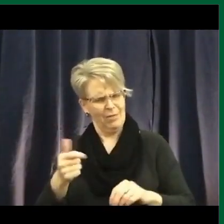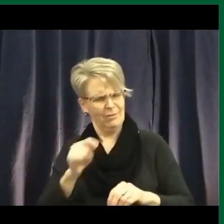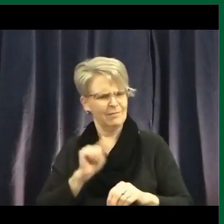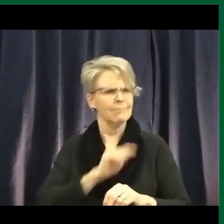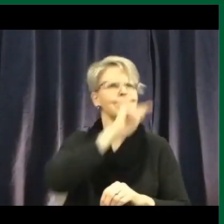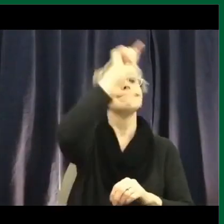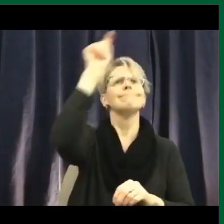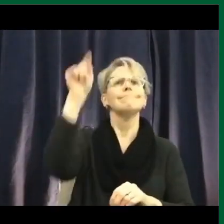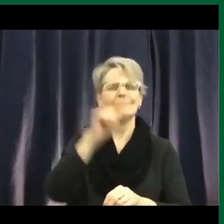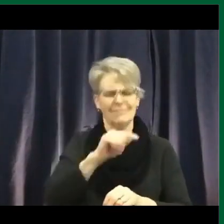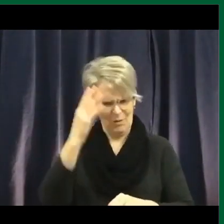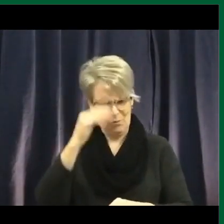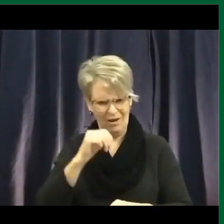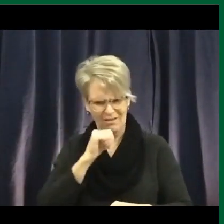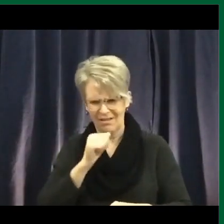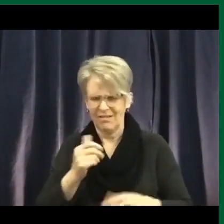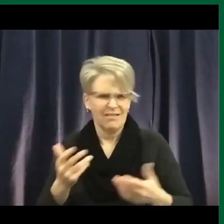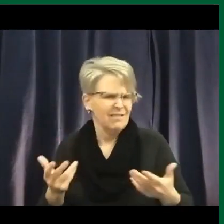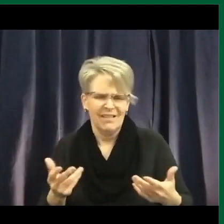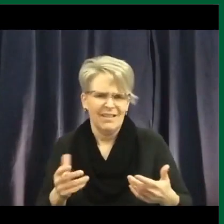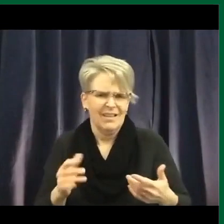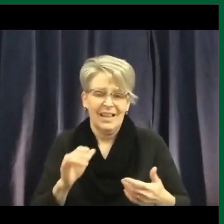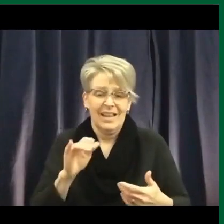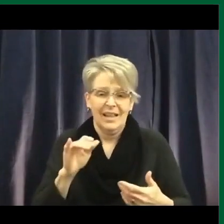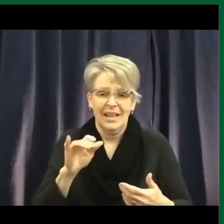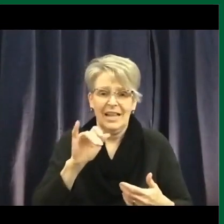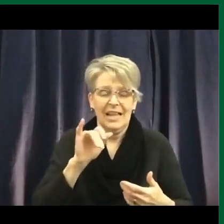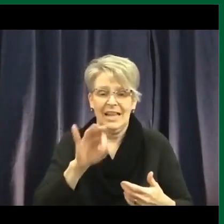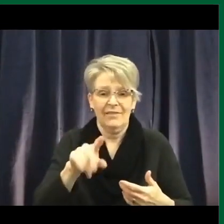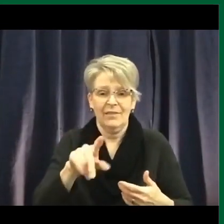at least, if you weren't going to introduce policies,